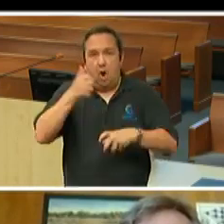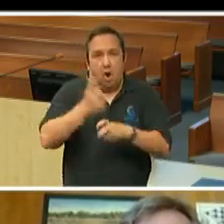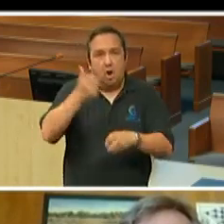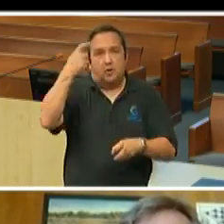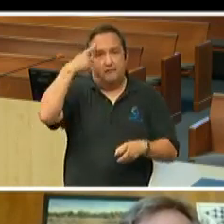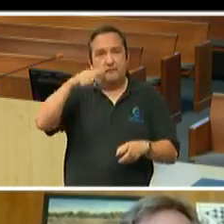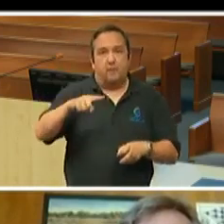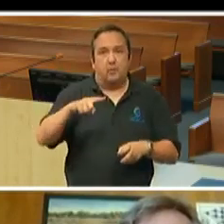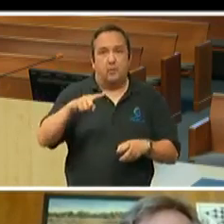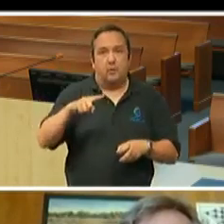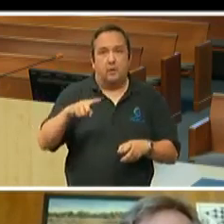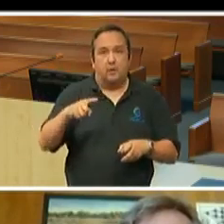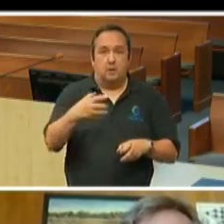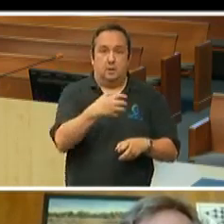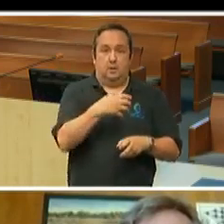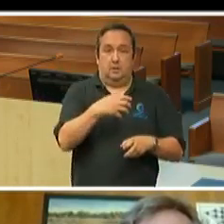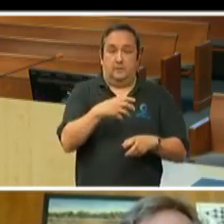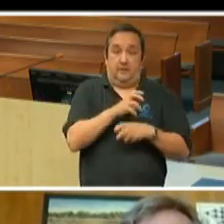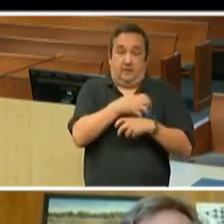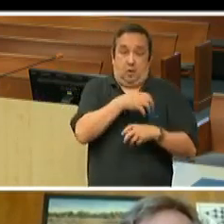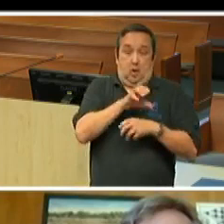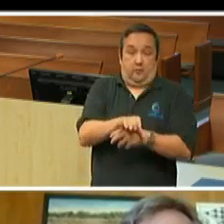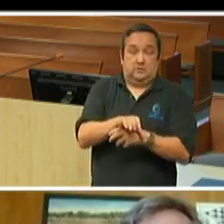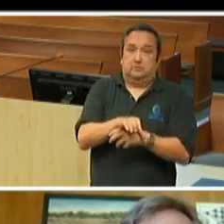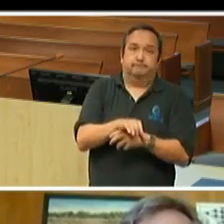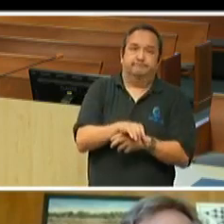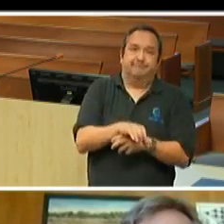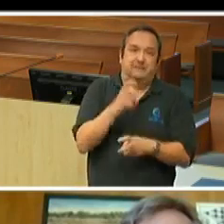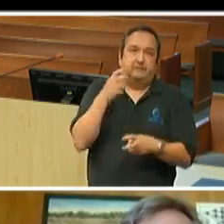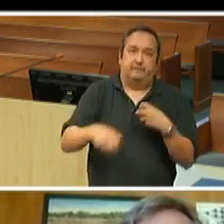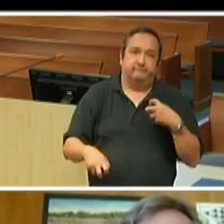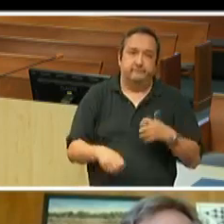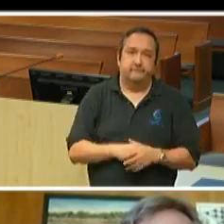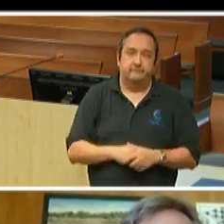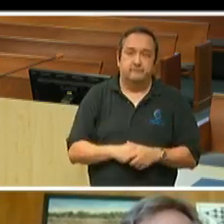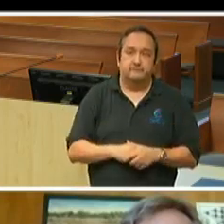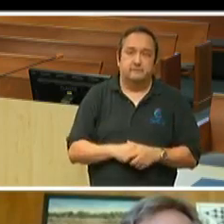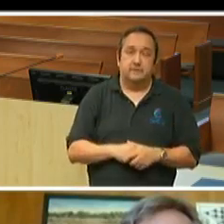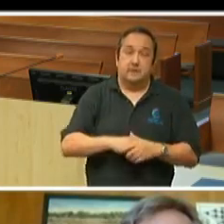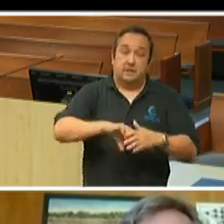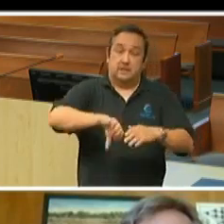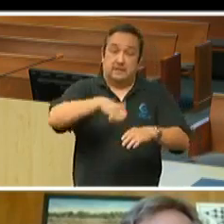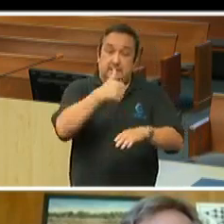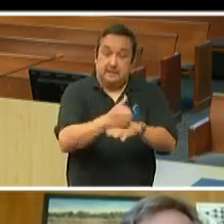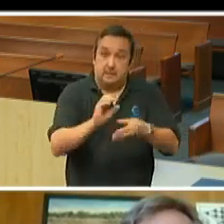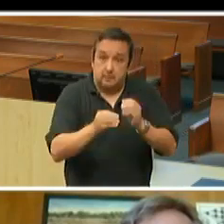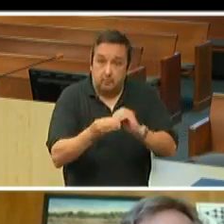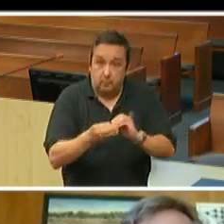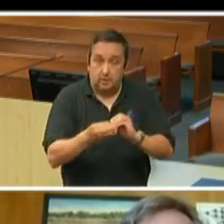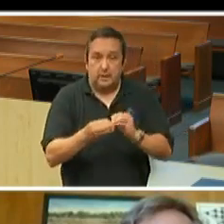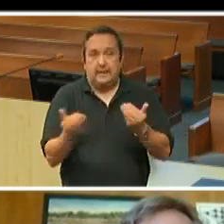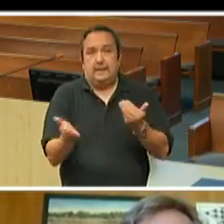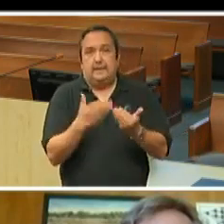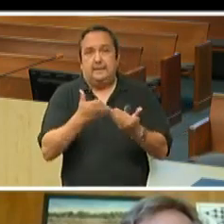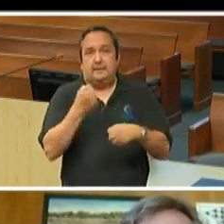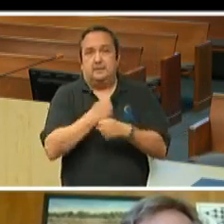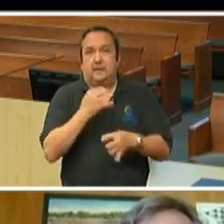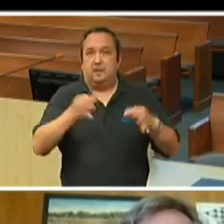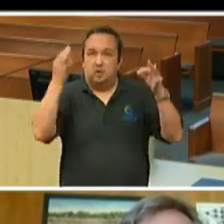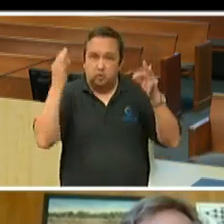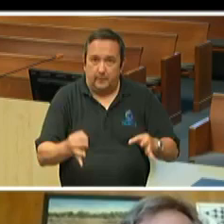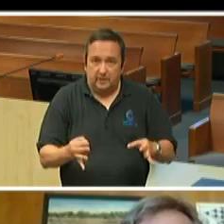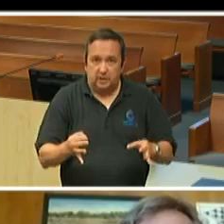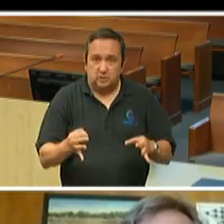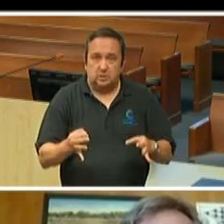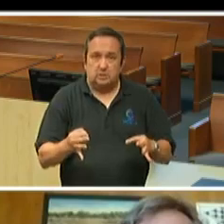gets for the enforcement of that. So set numbers or something that's easy to make a determination. But